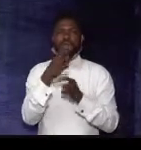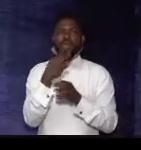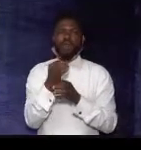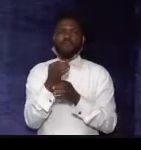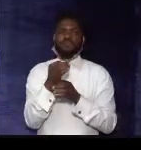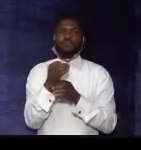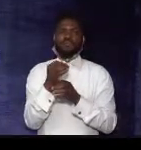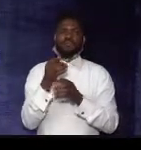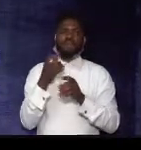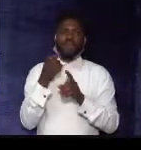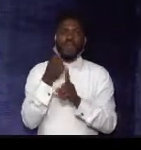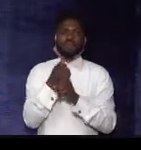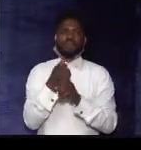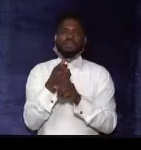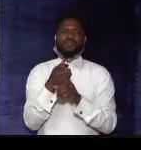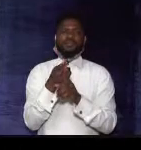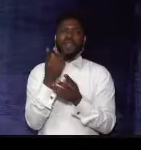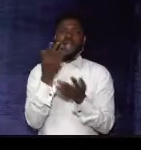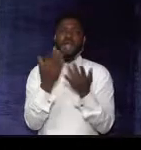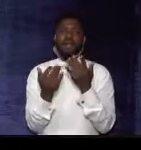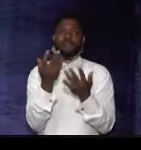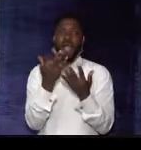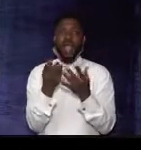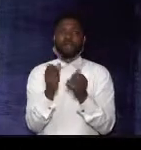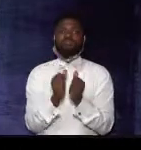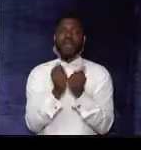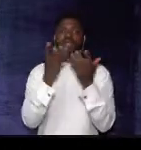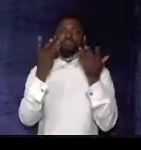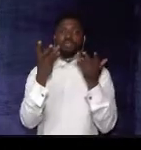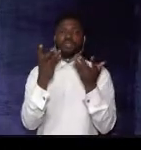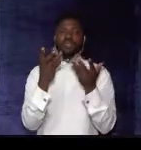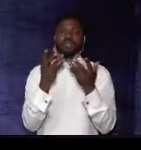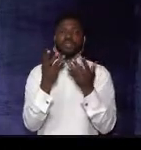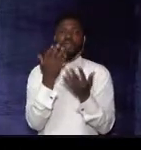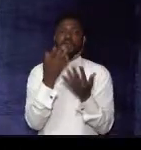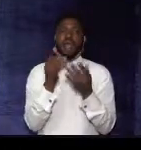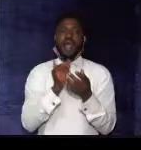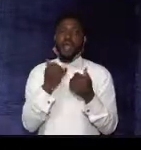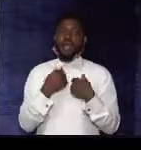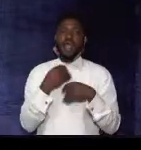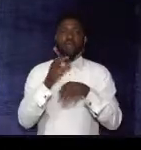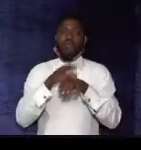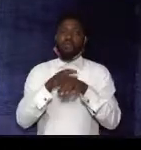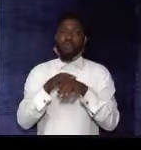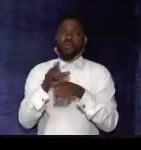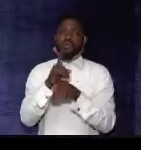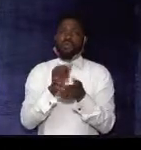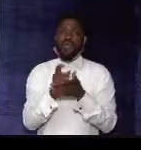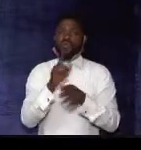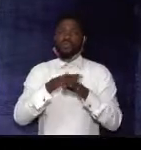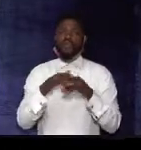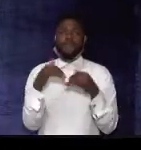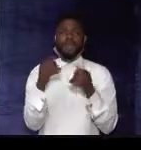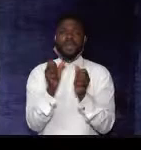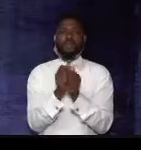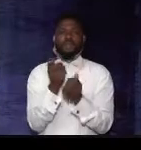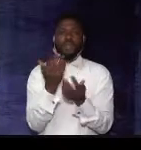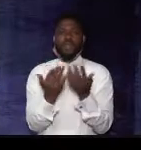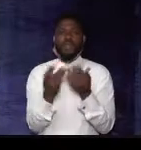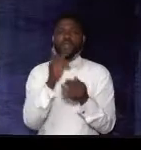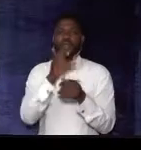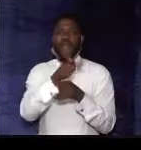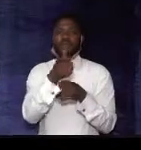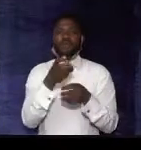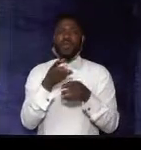accident occur. And this one, fire outbreaks. Fire outbreaks, I've warned you that you don't play with